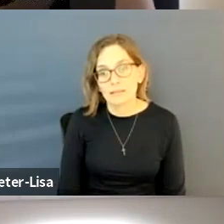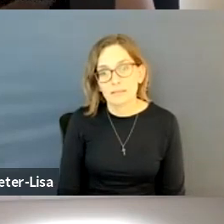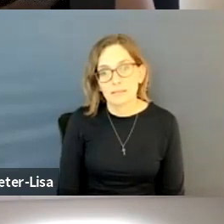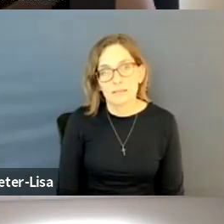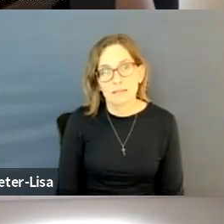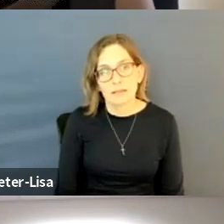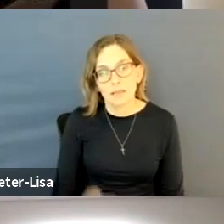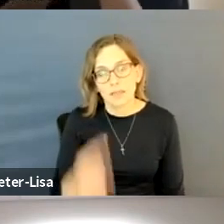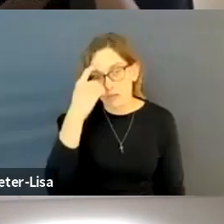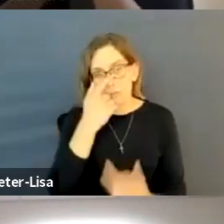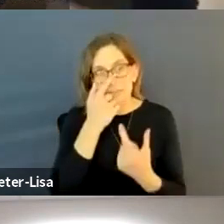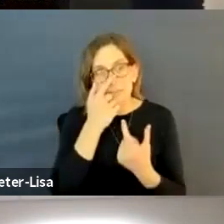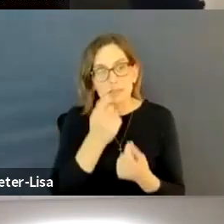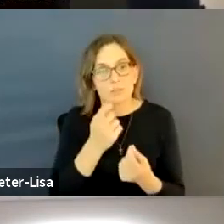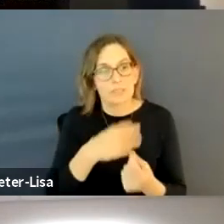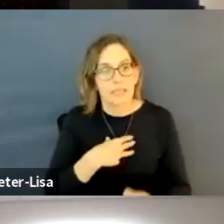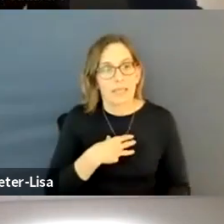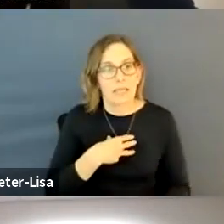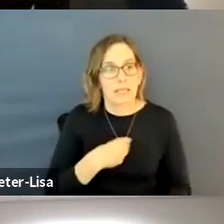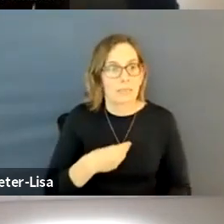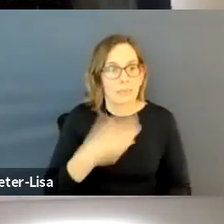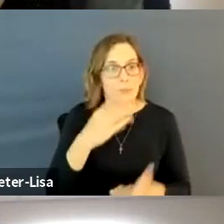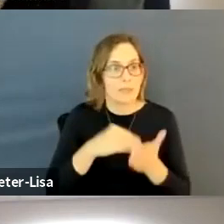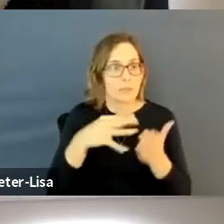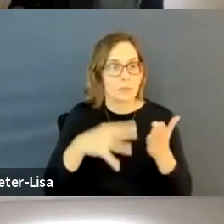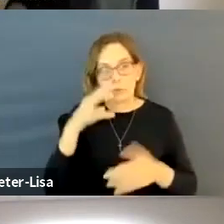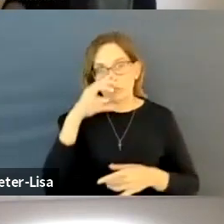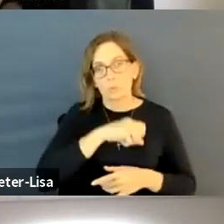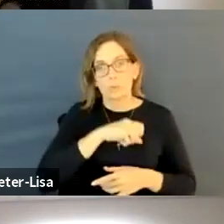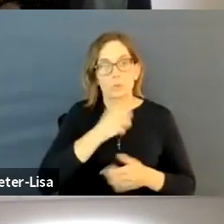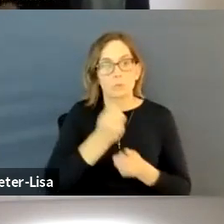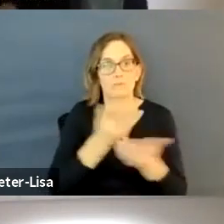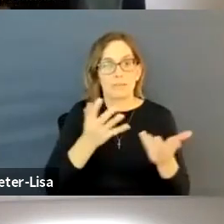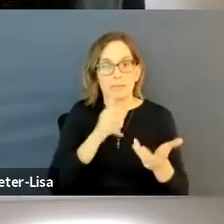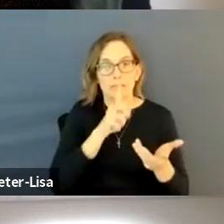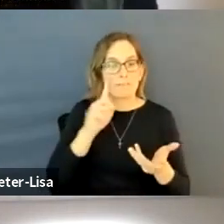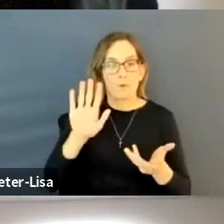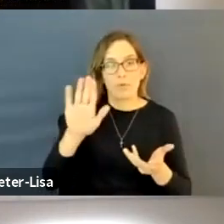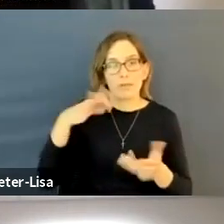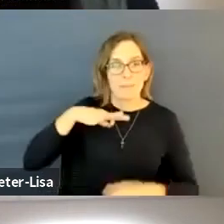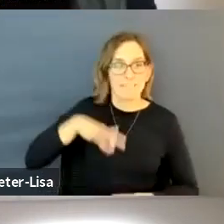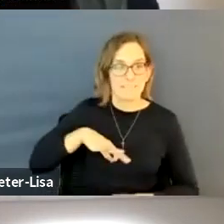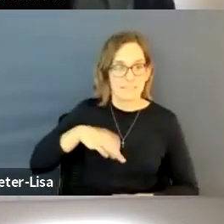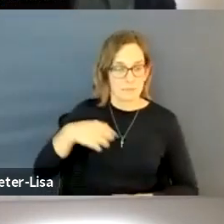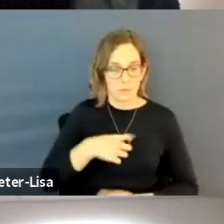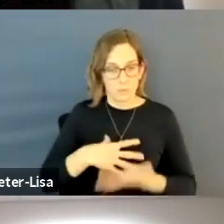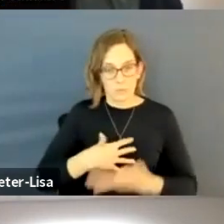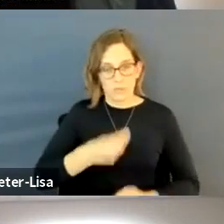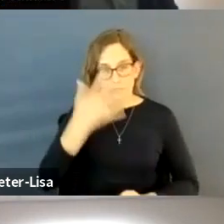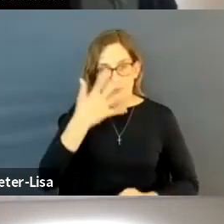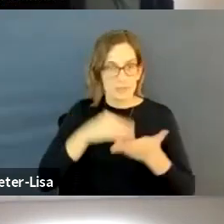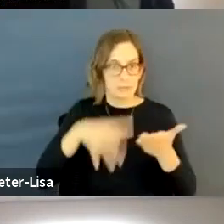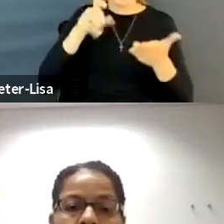I thought it's interesting how the white students just assume that everything is actually for their benefit. Like, we white students need to learn from you,